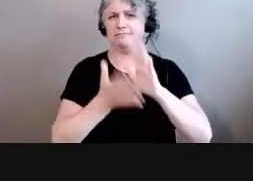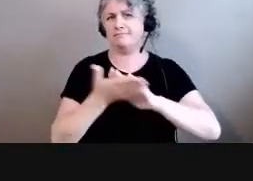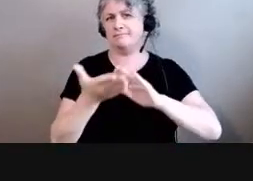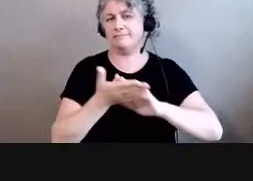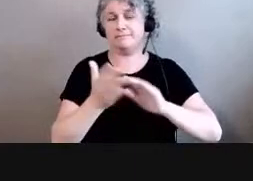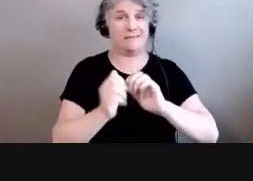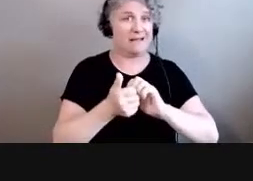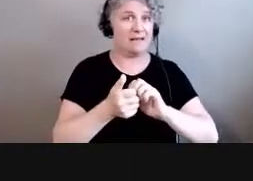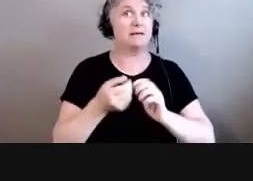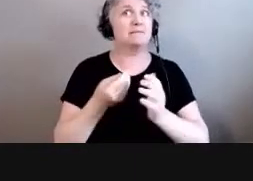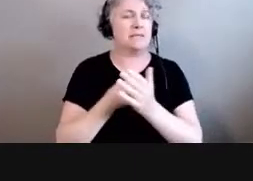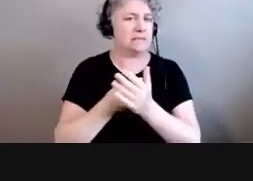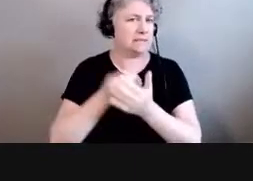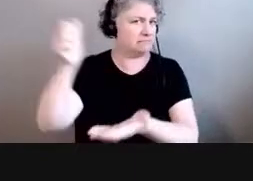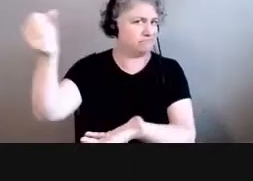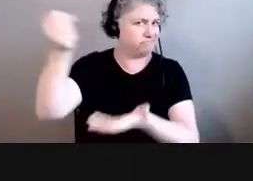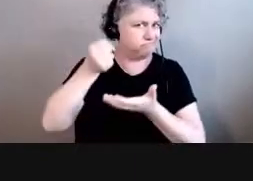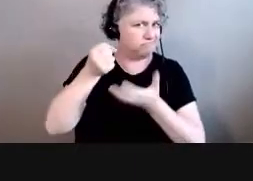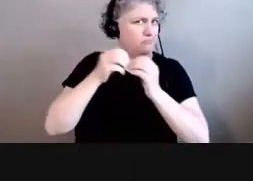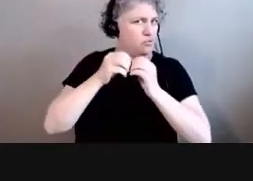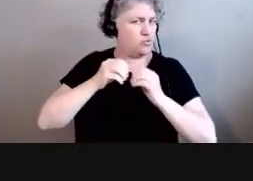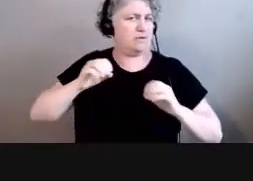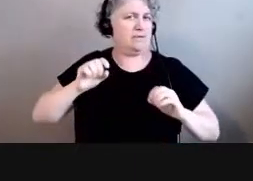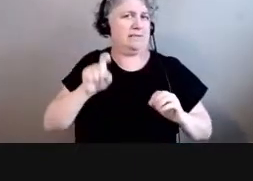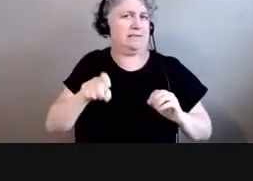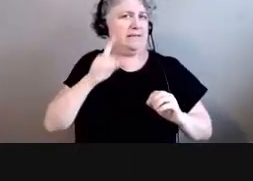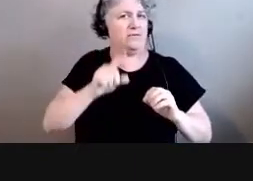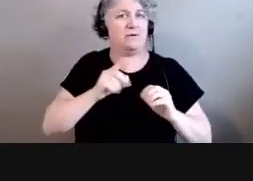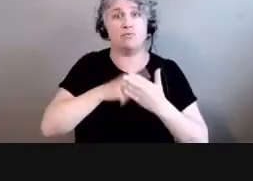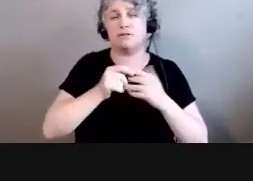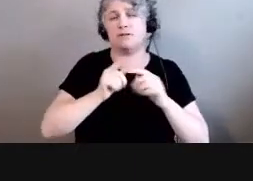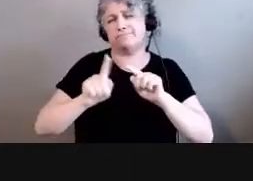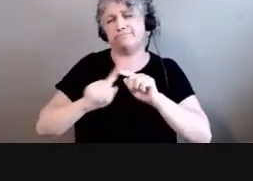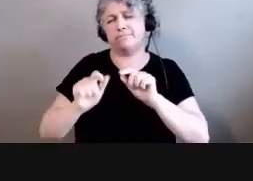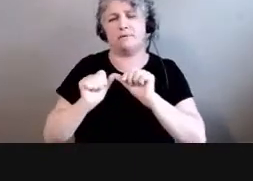more funding is needed to continue these important projects.